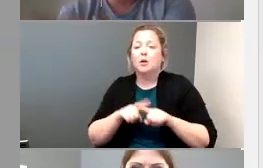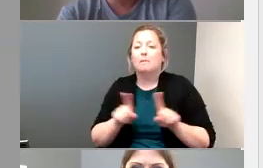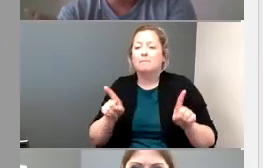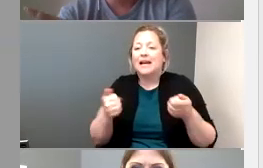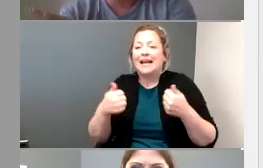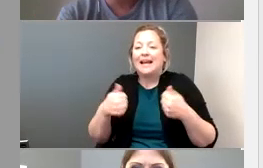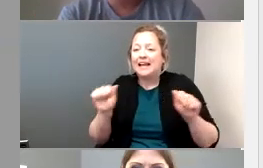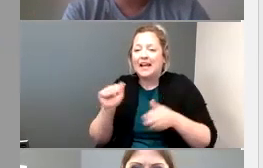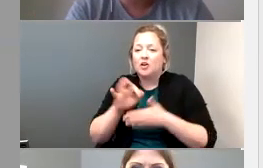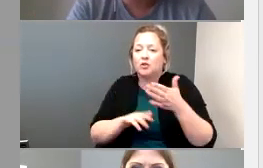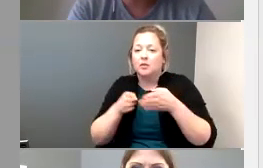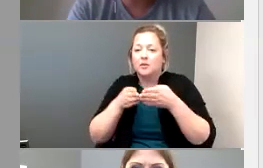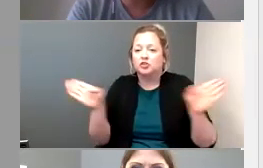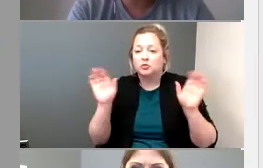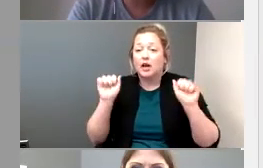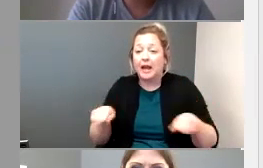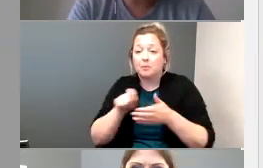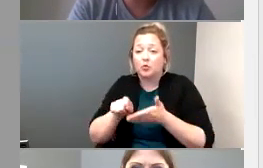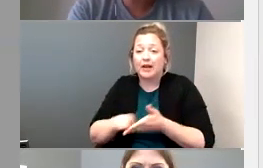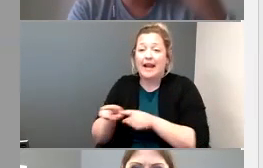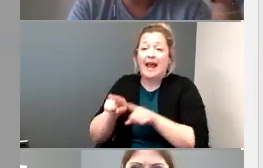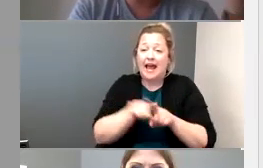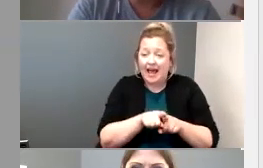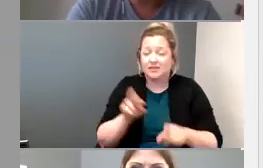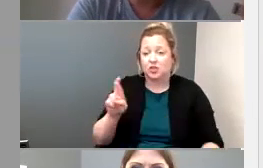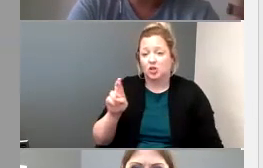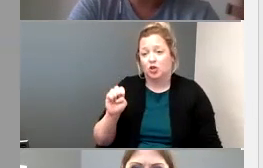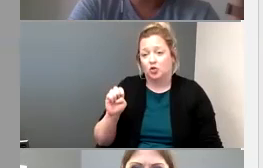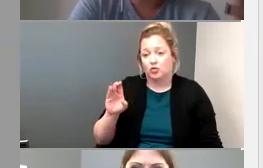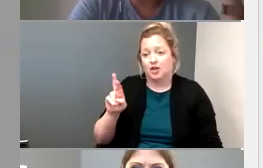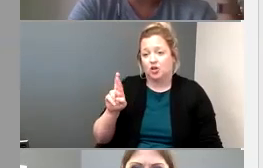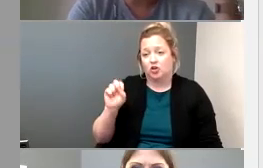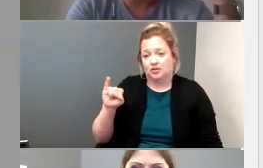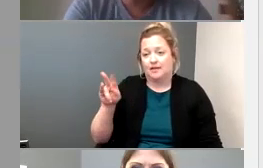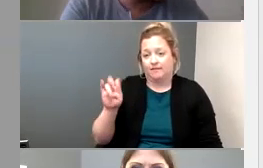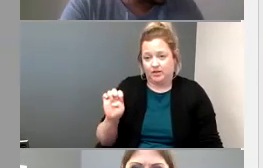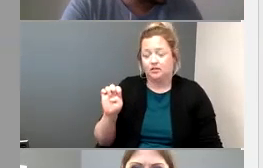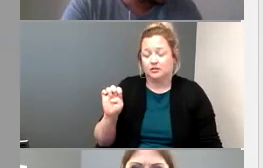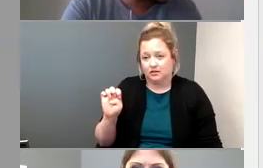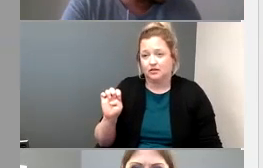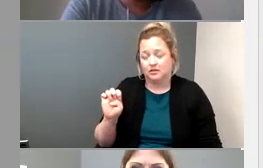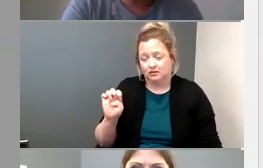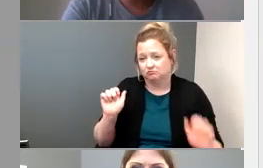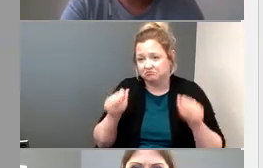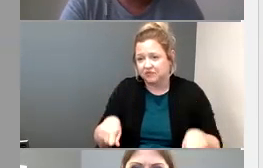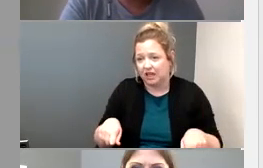general can be written as a recursive algorithm, right? So Fibonacci can be written iteratively, and it can also be written